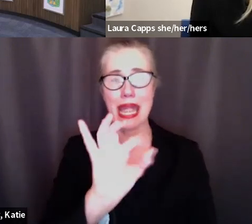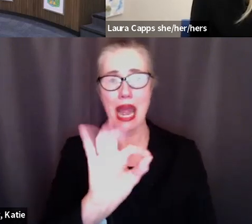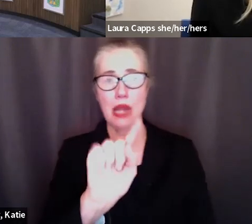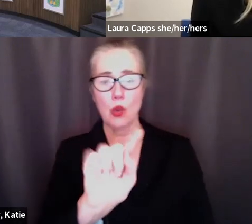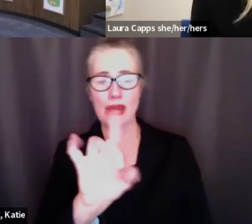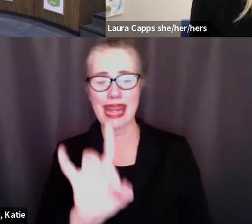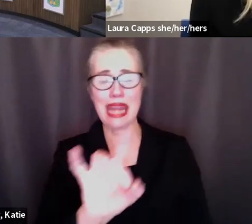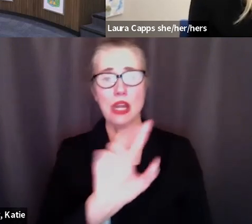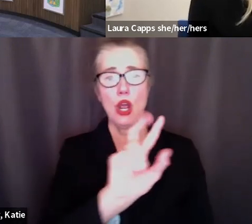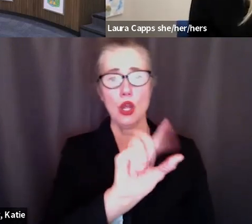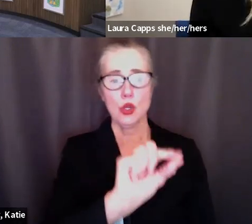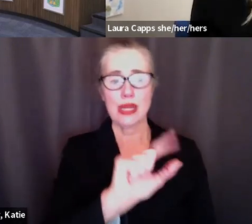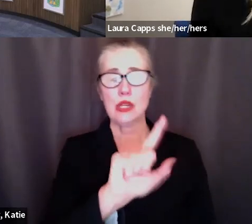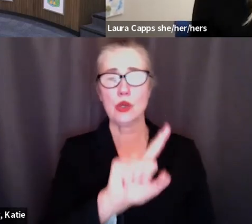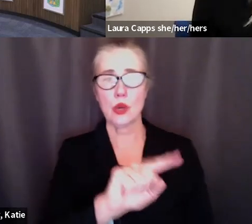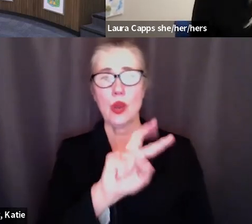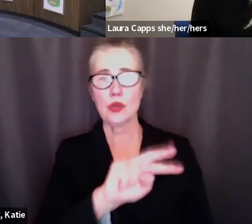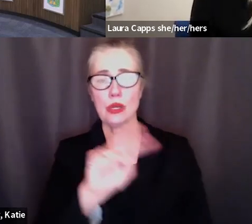22-15